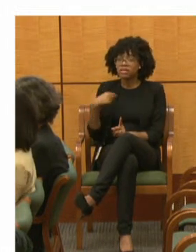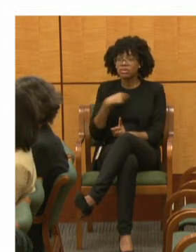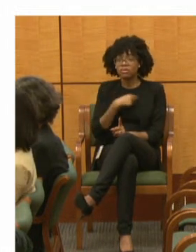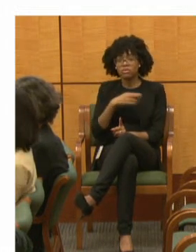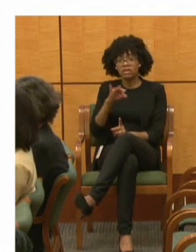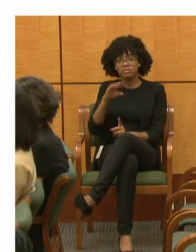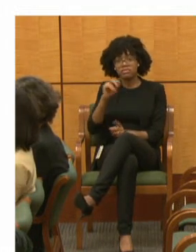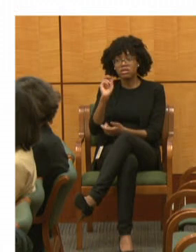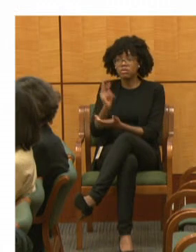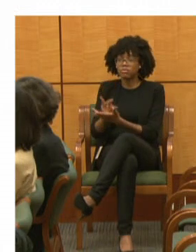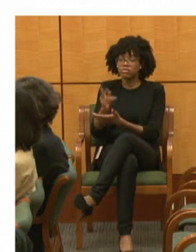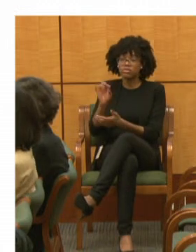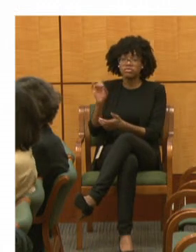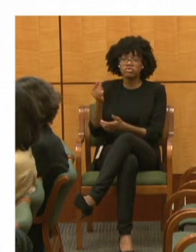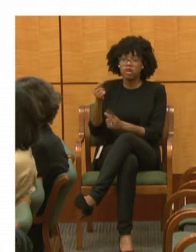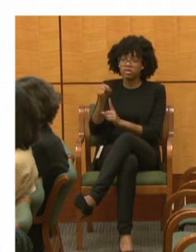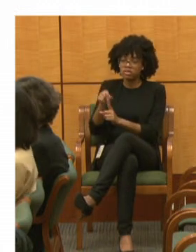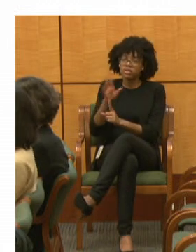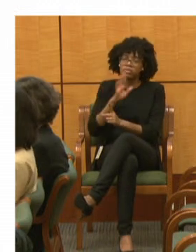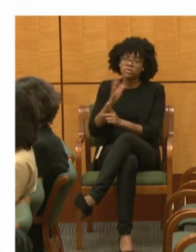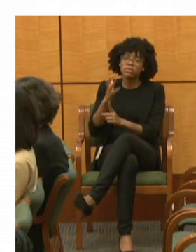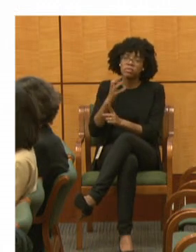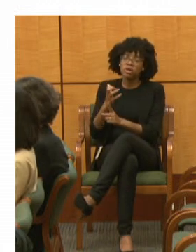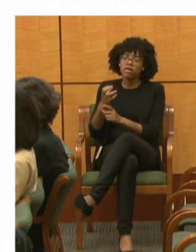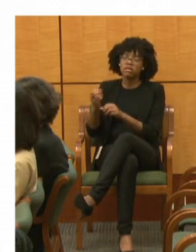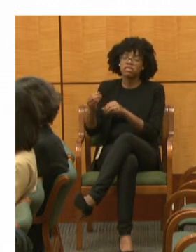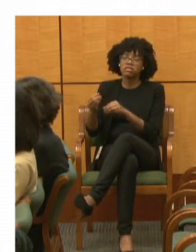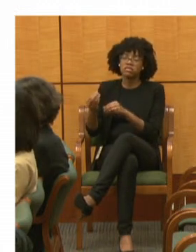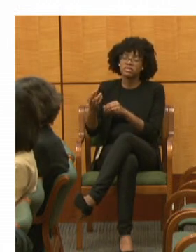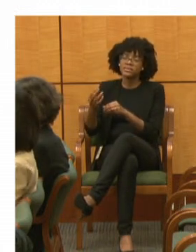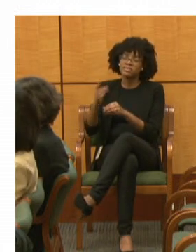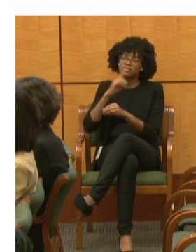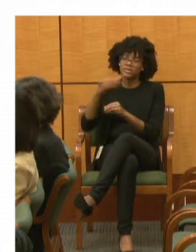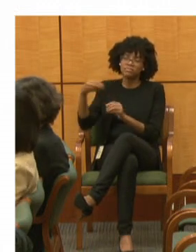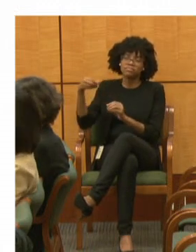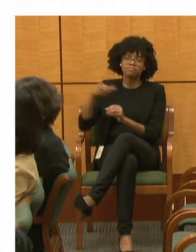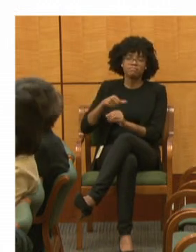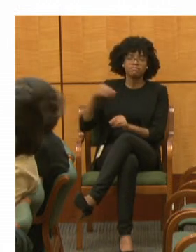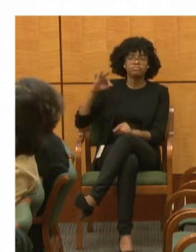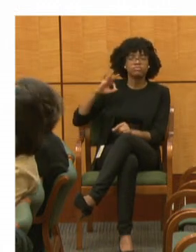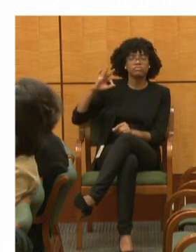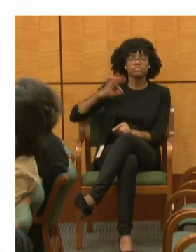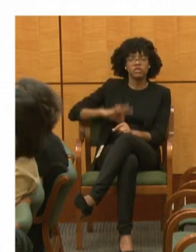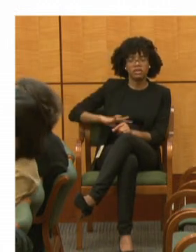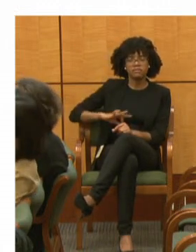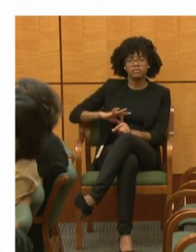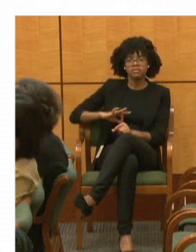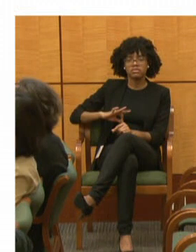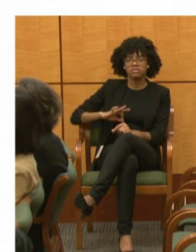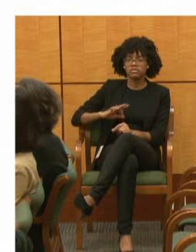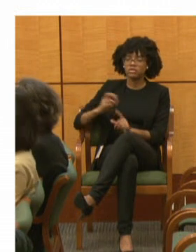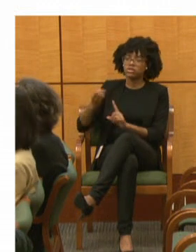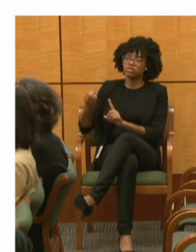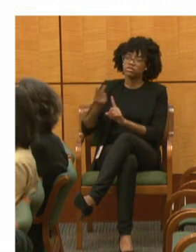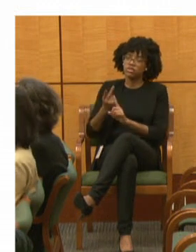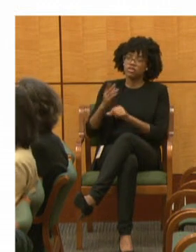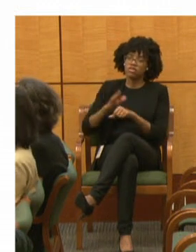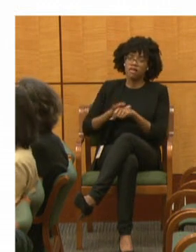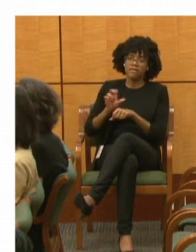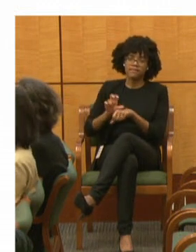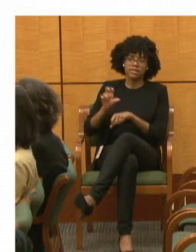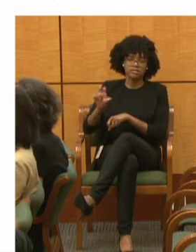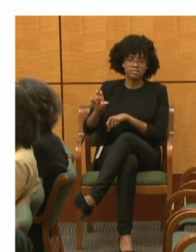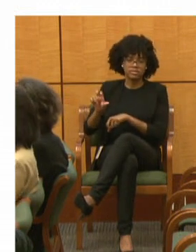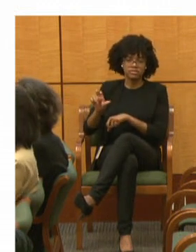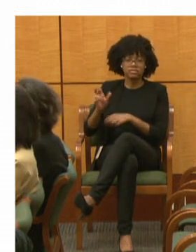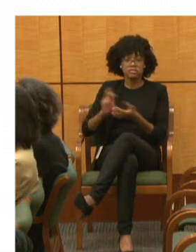care of the patients, but it's an expensive process. And so we're really looking at processes that can get us the return by taking care of the most